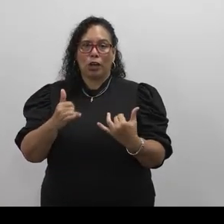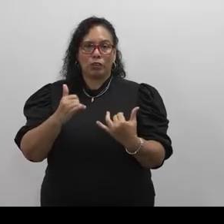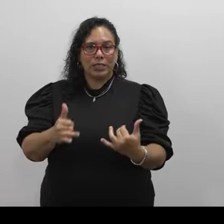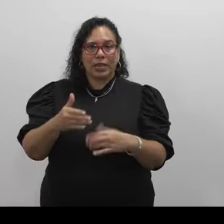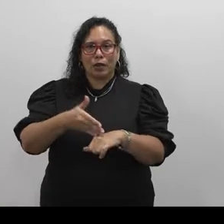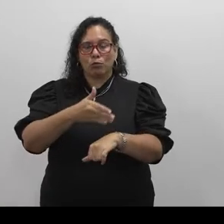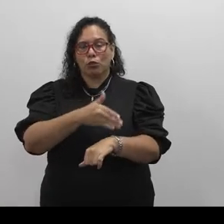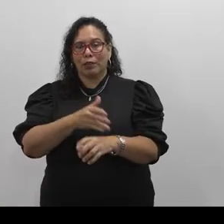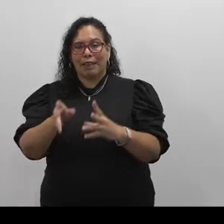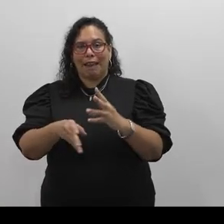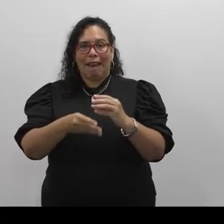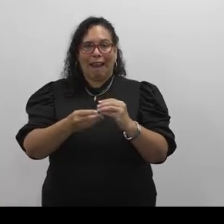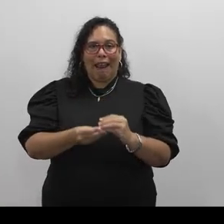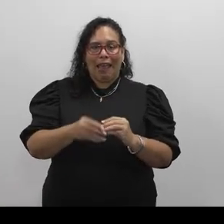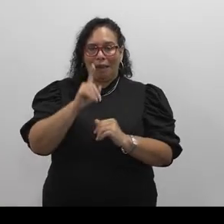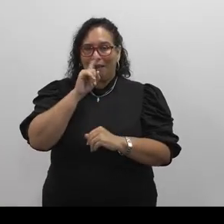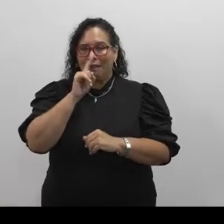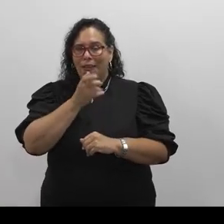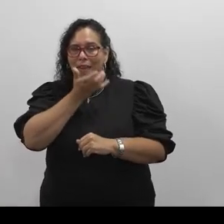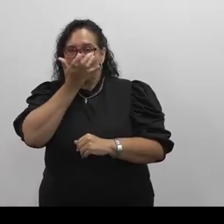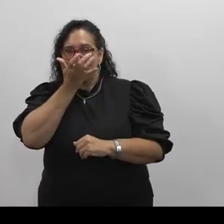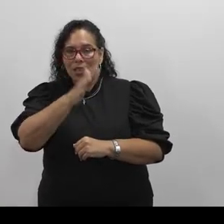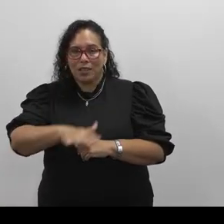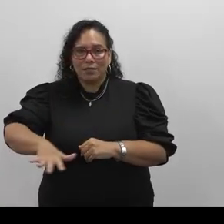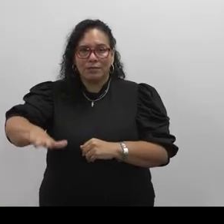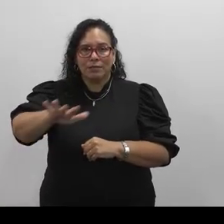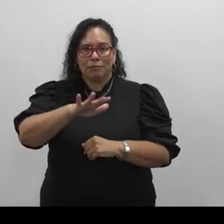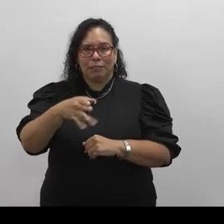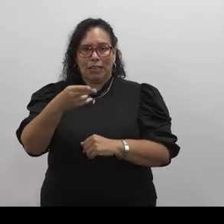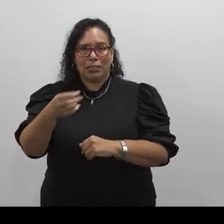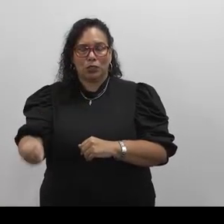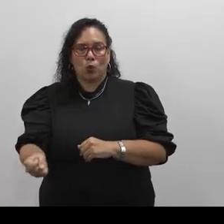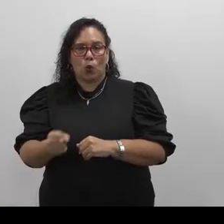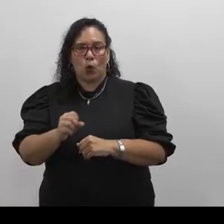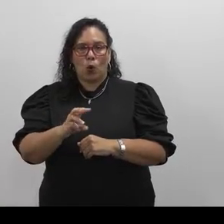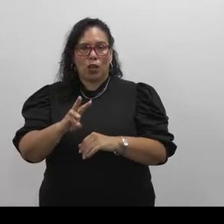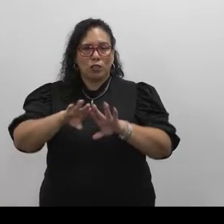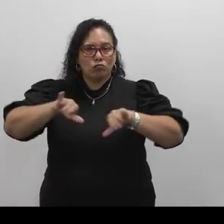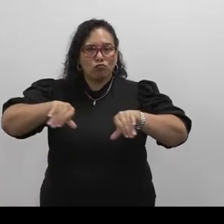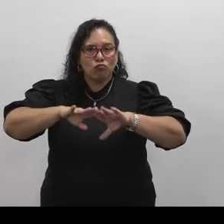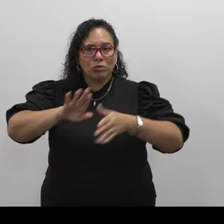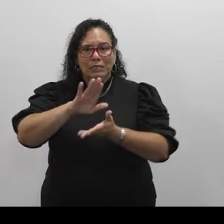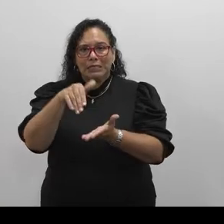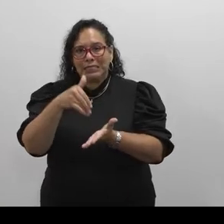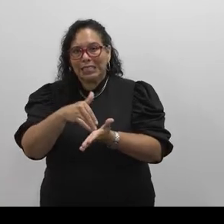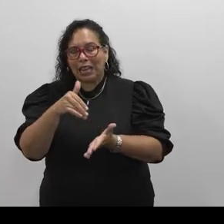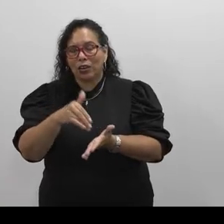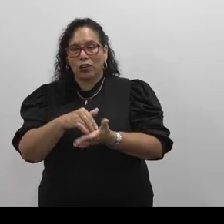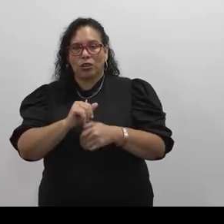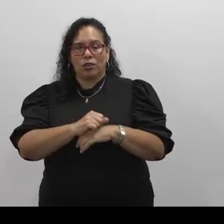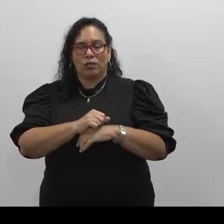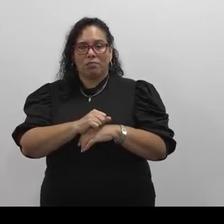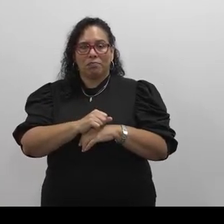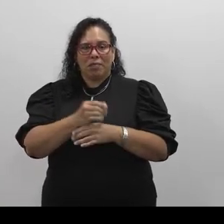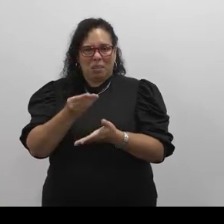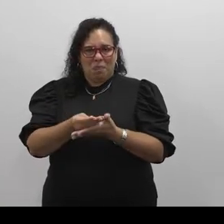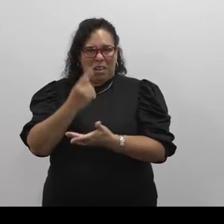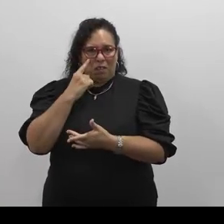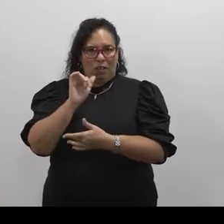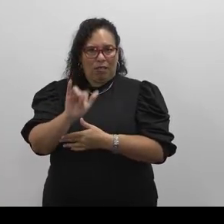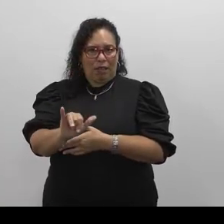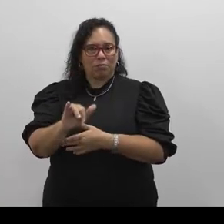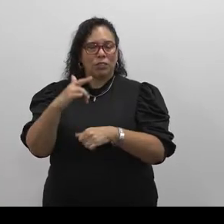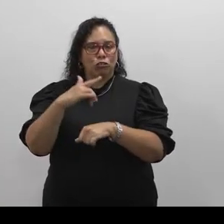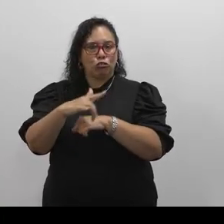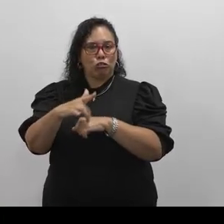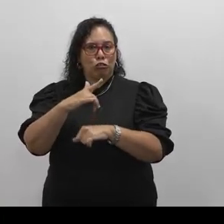new field, synthetic turf field to secondary school sites, the aquatic center projects and so forth, not only is there funds earmarked, there's been early